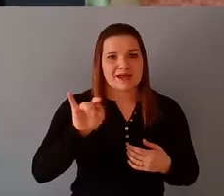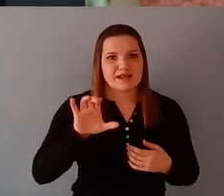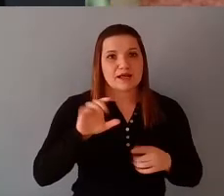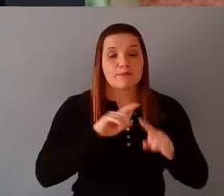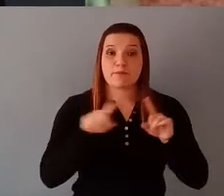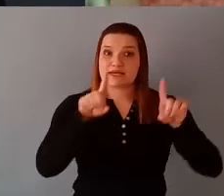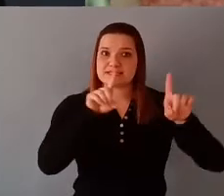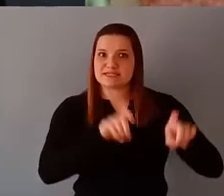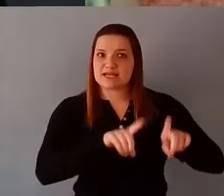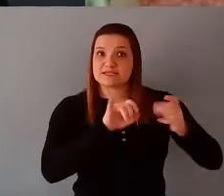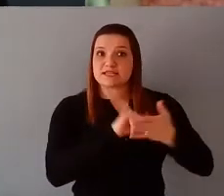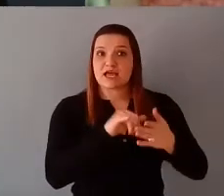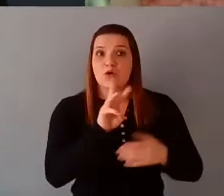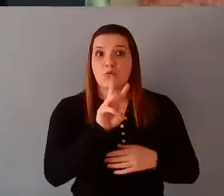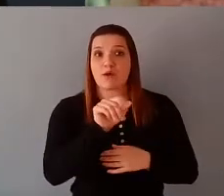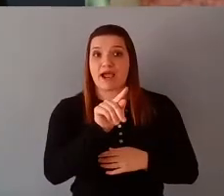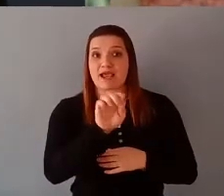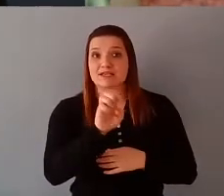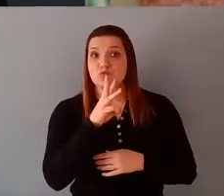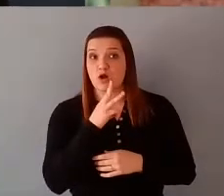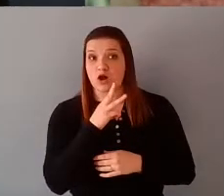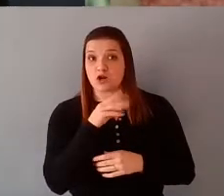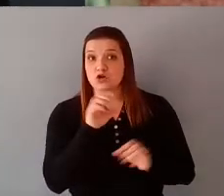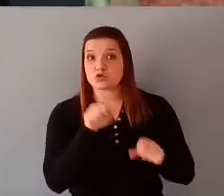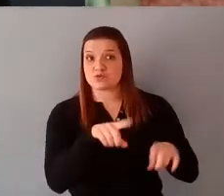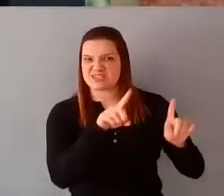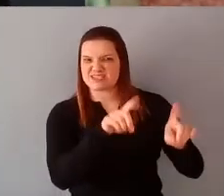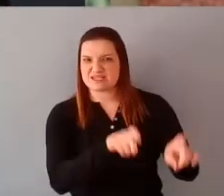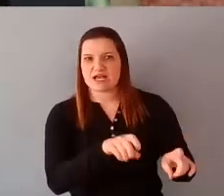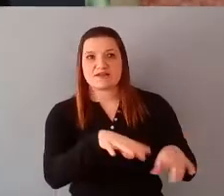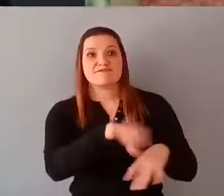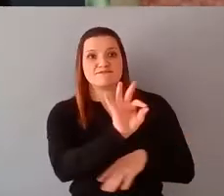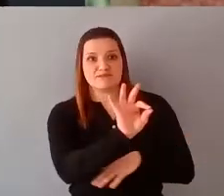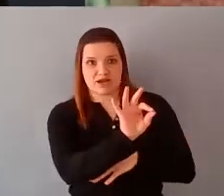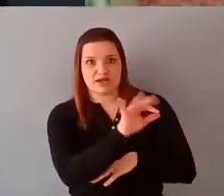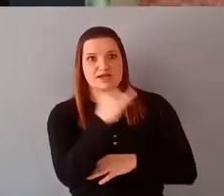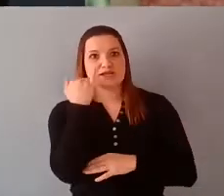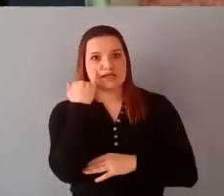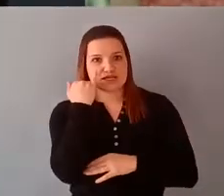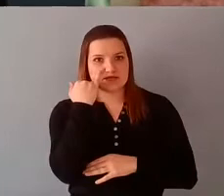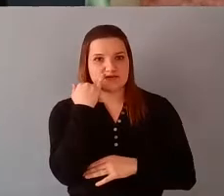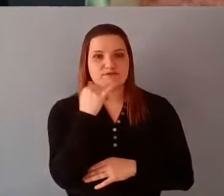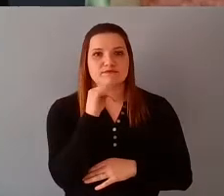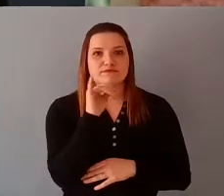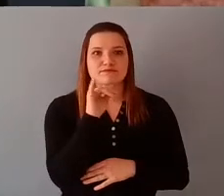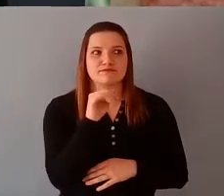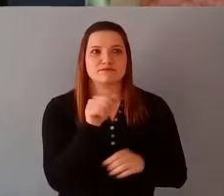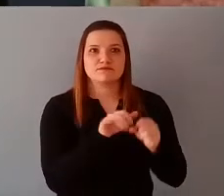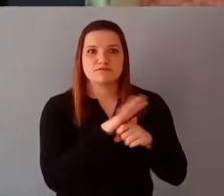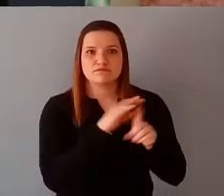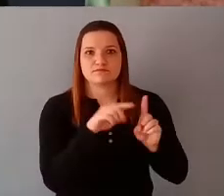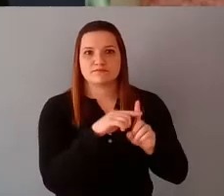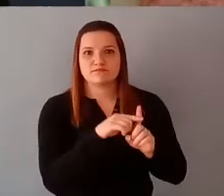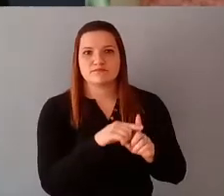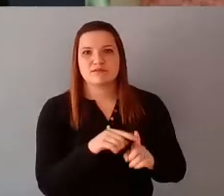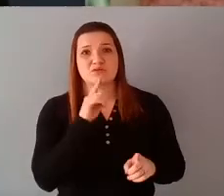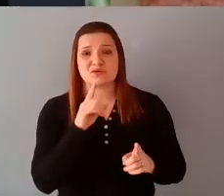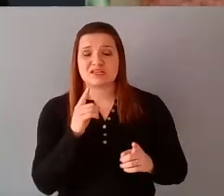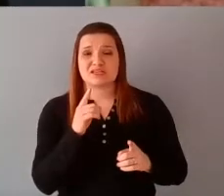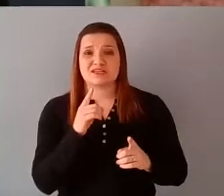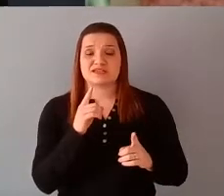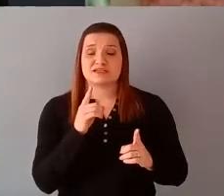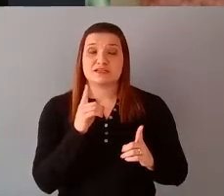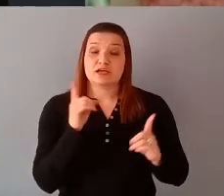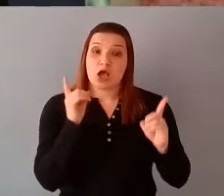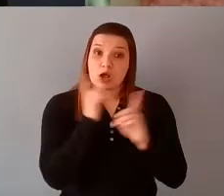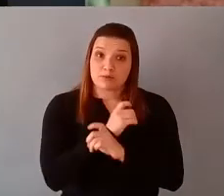testing the wastewater, you can detect it. It's pretty complex to do it. I